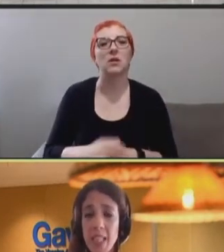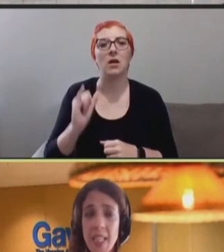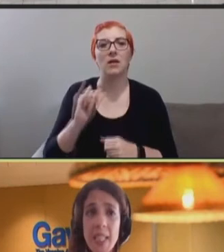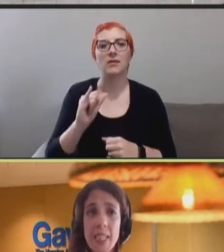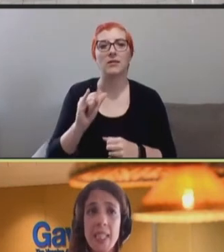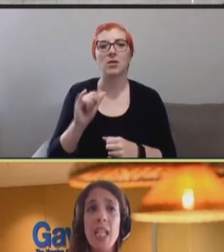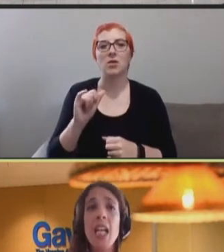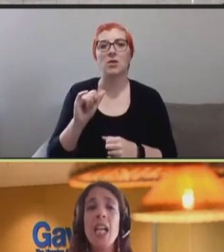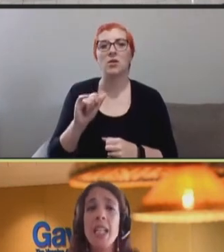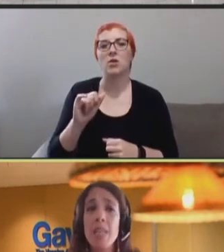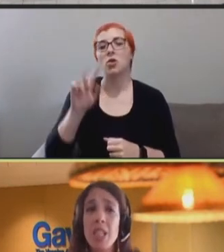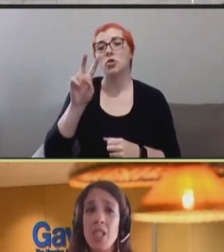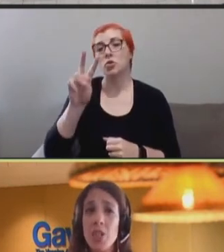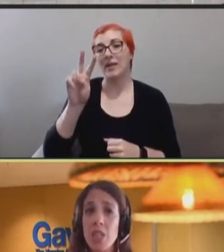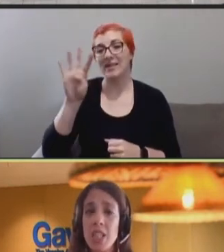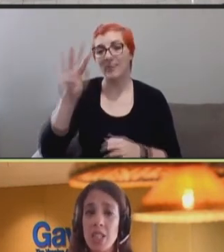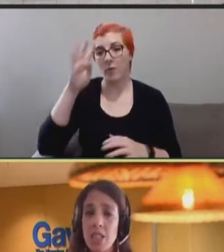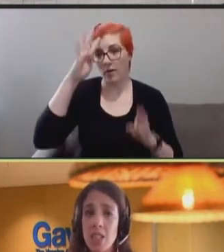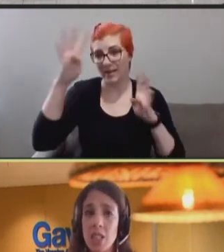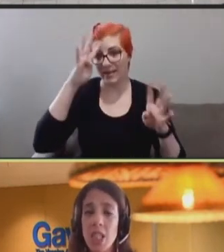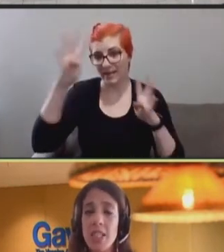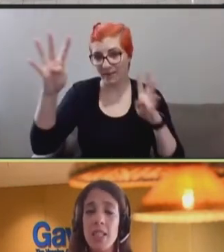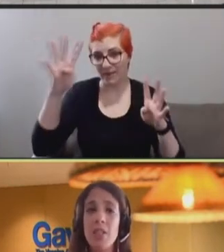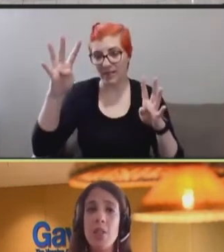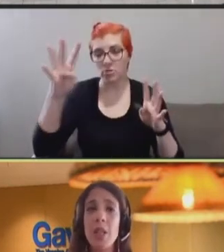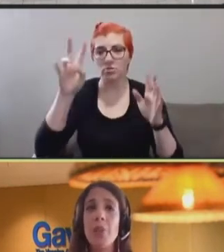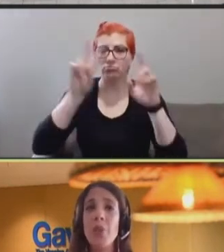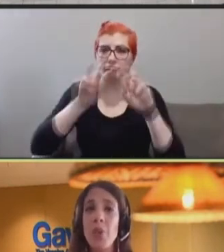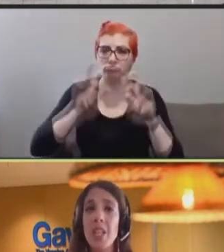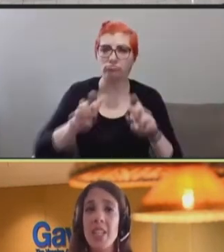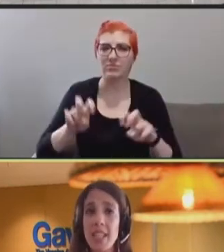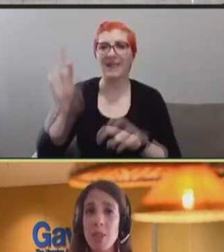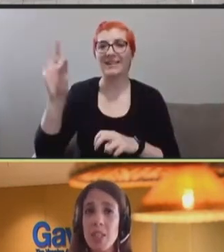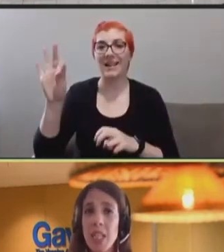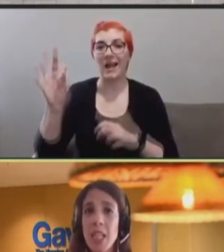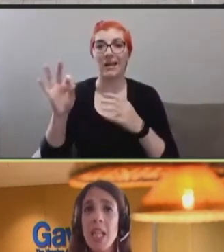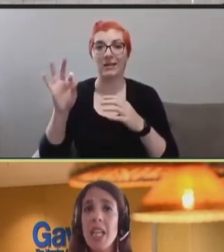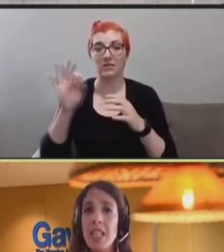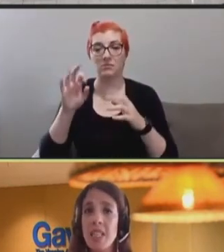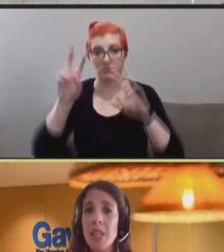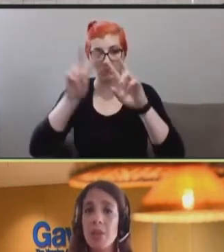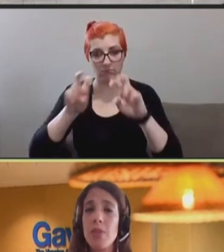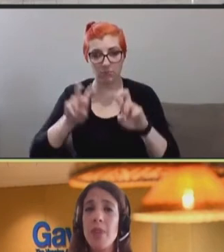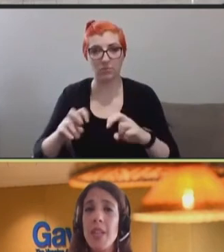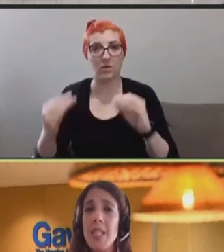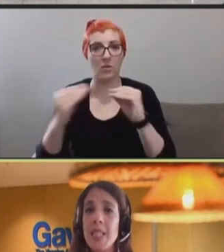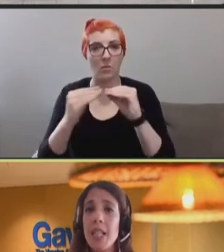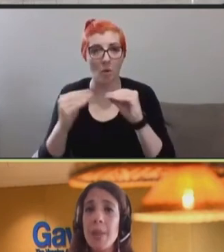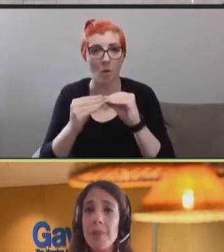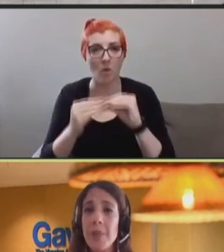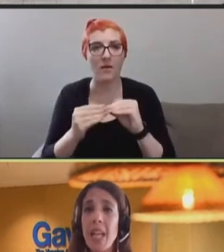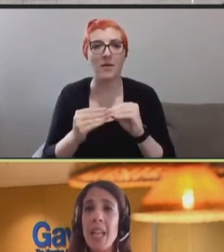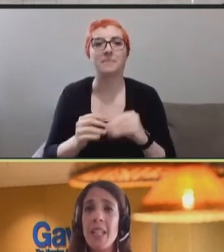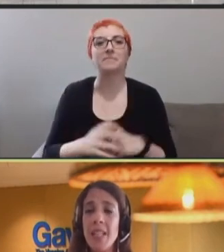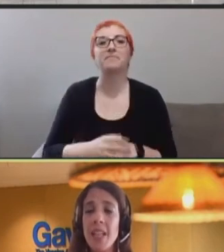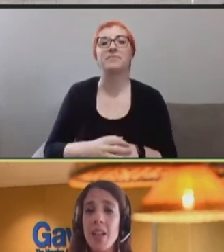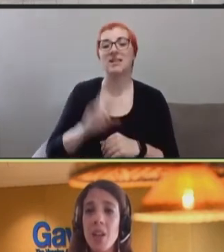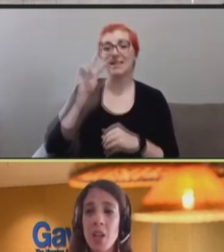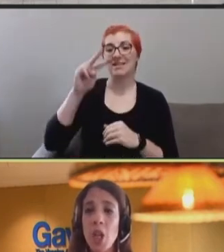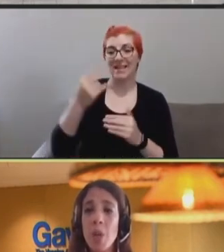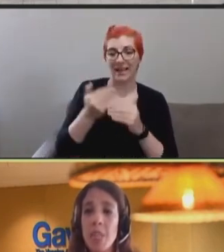innovations being assessed, 9 being shortlisted for further assessment in a second phase,